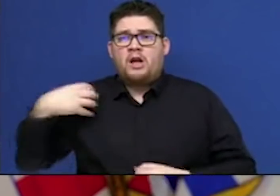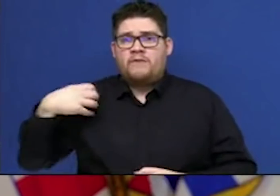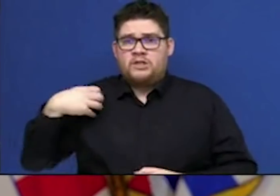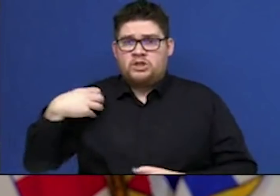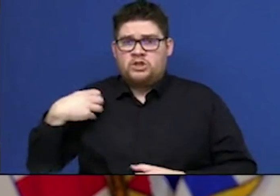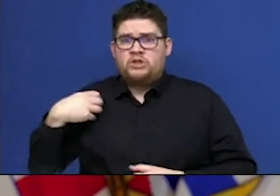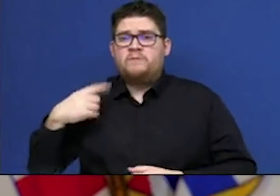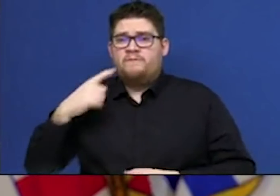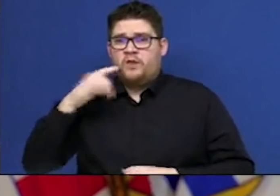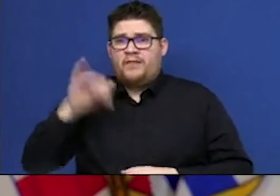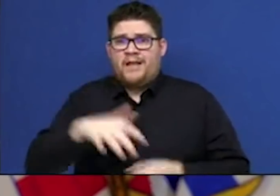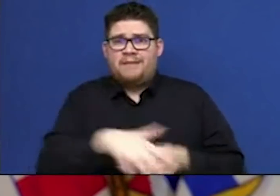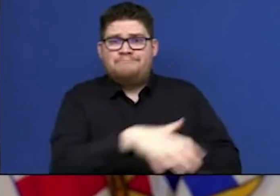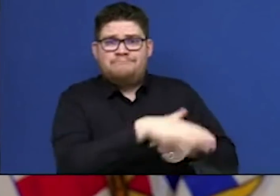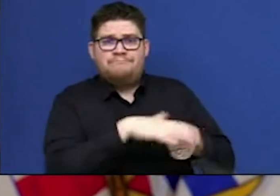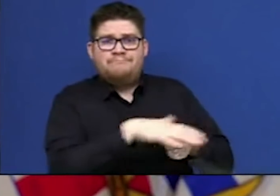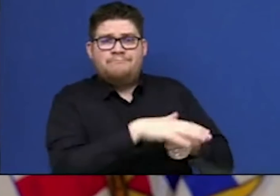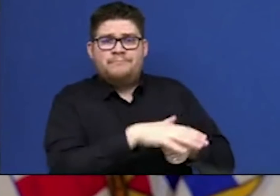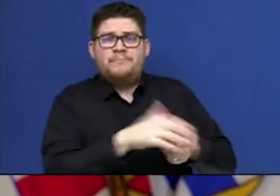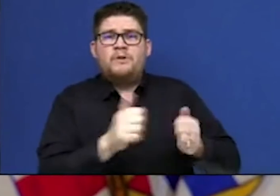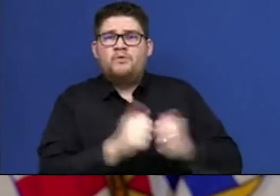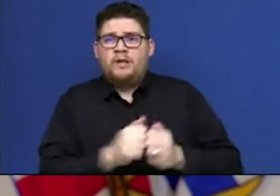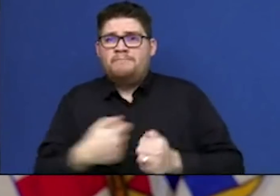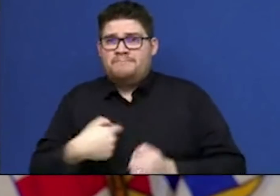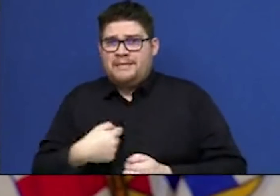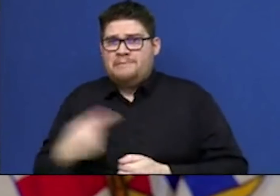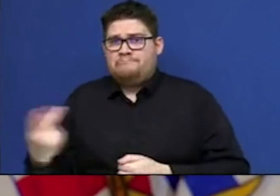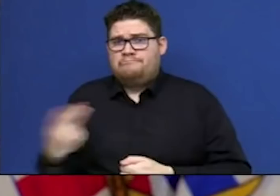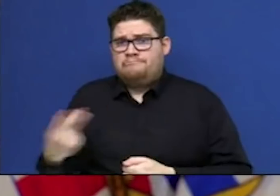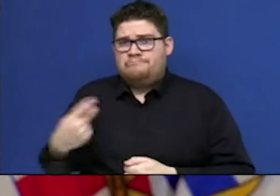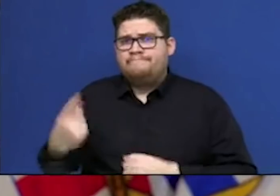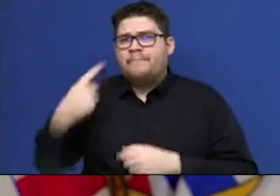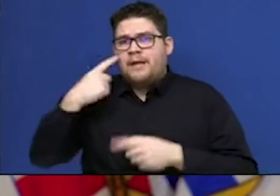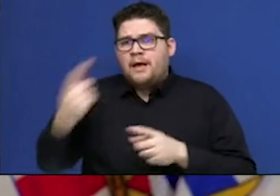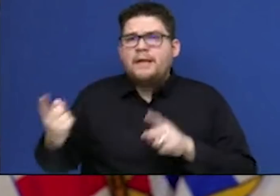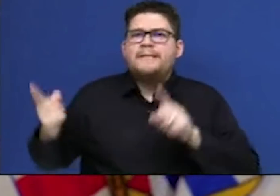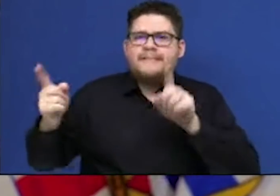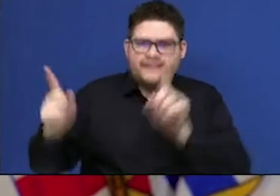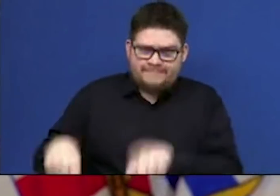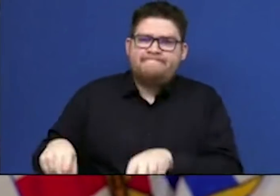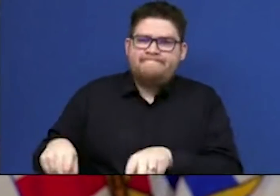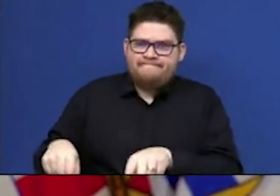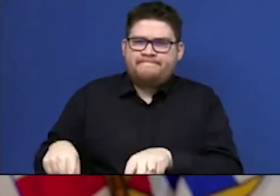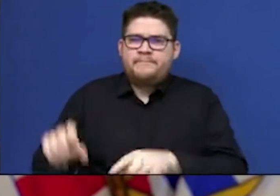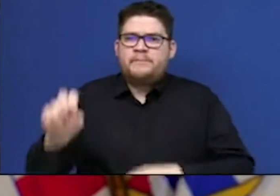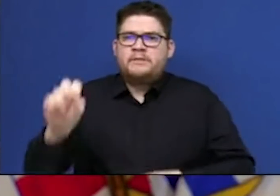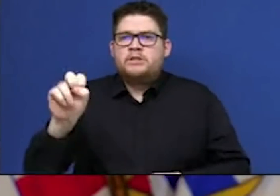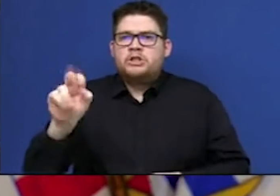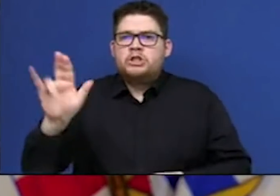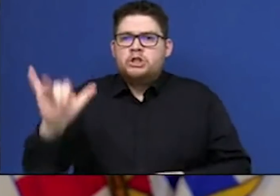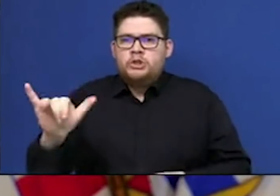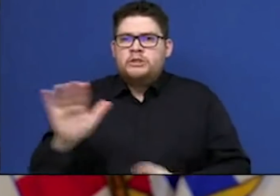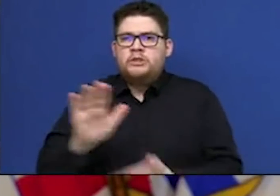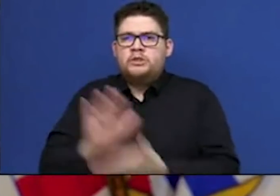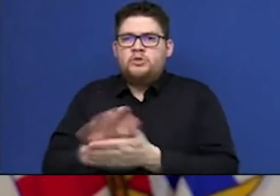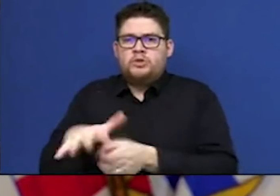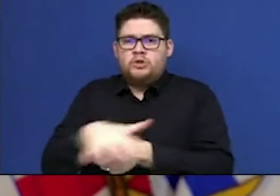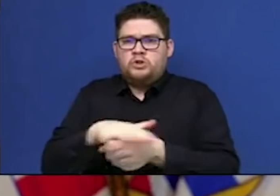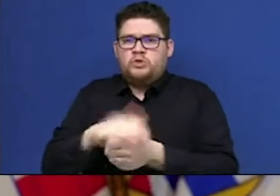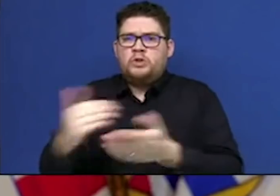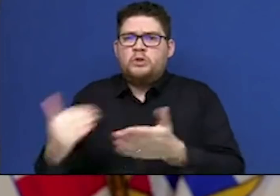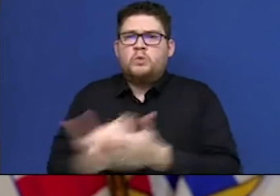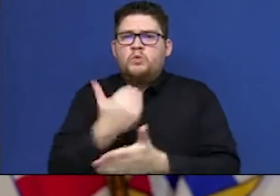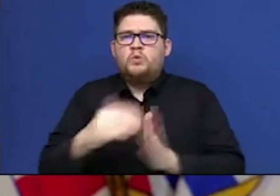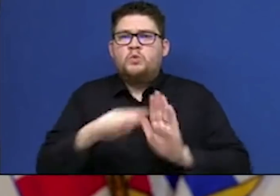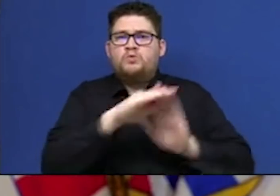to ensure increased mask wearing in schools in the Surrey district. What we have seen with the increasing concern